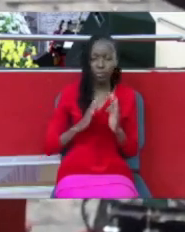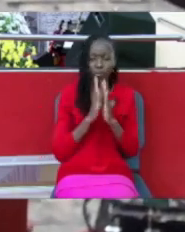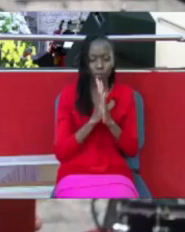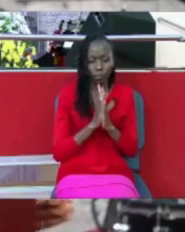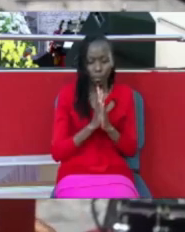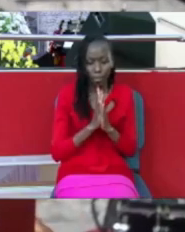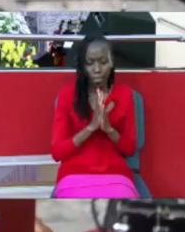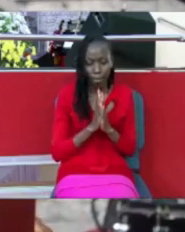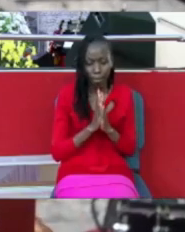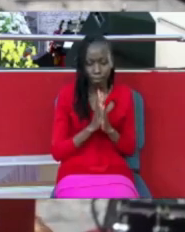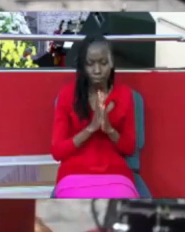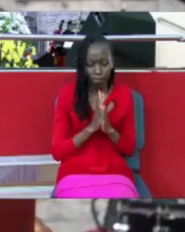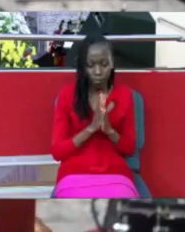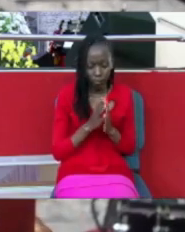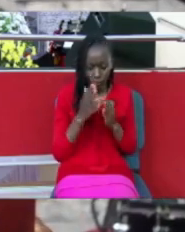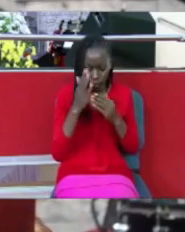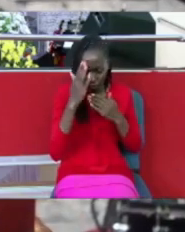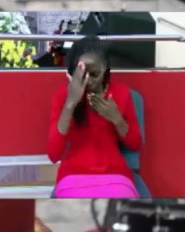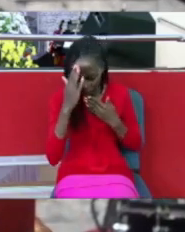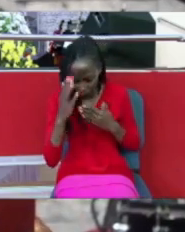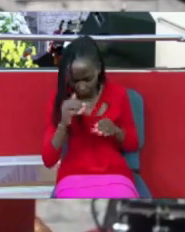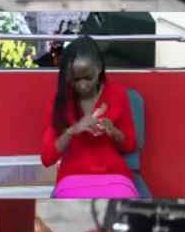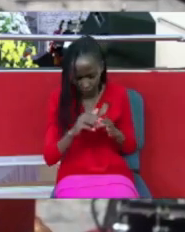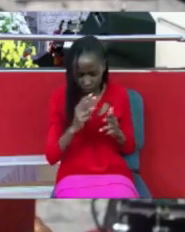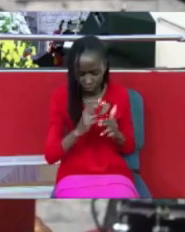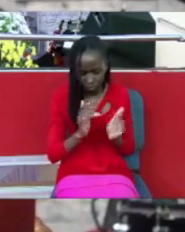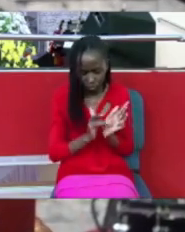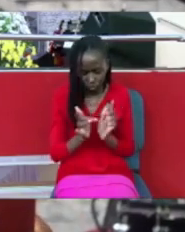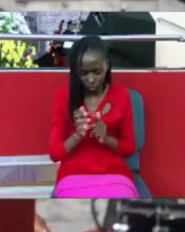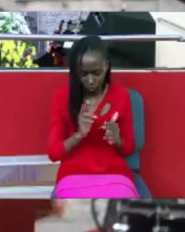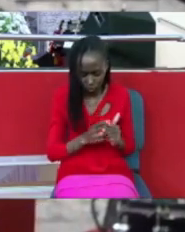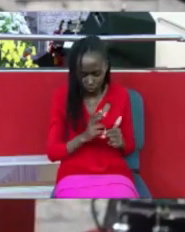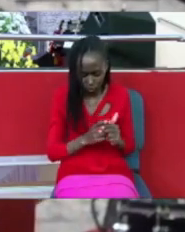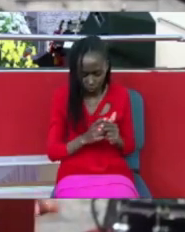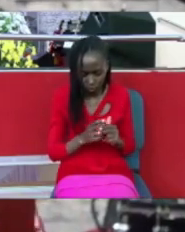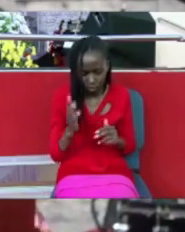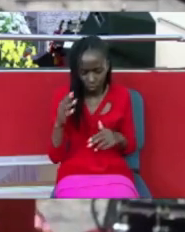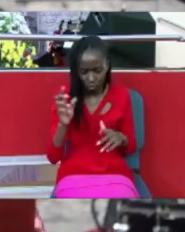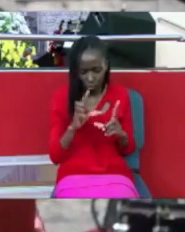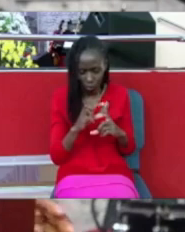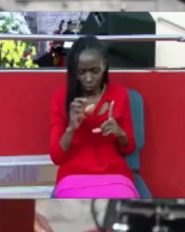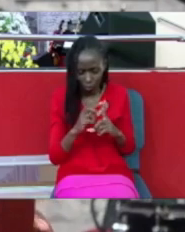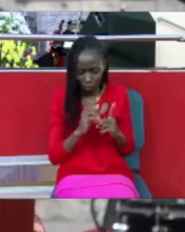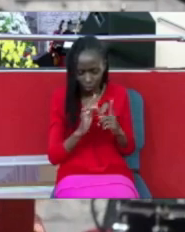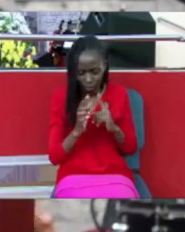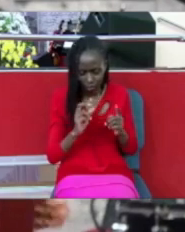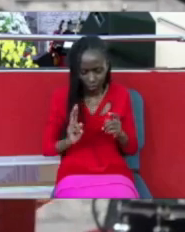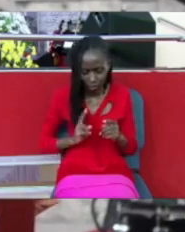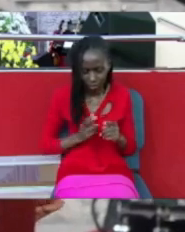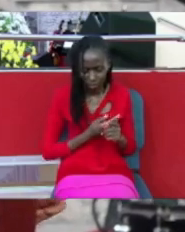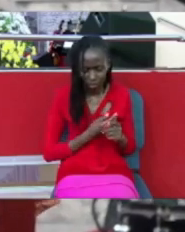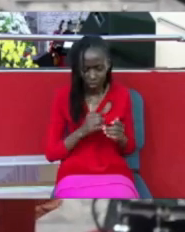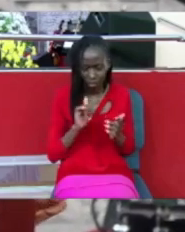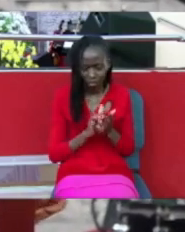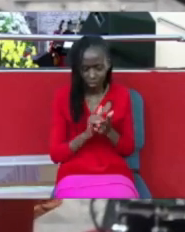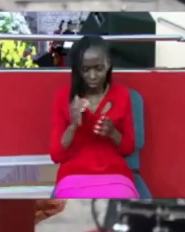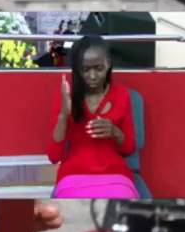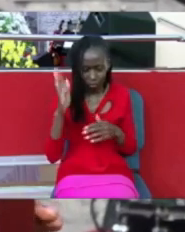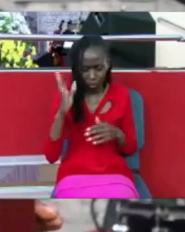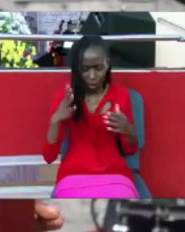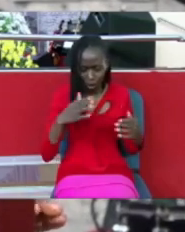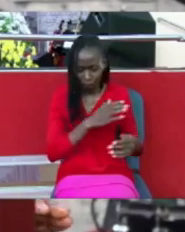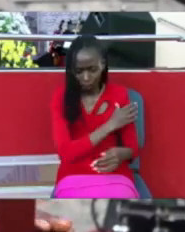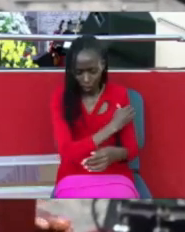Hebu tuombe. Father, in the name of Jesus, Baba, katika jina la Yesu, your word tells us neno lako la tuambia, that your divine power has given